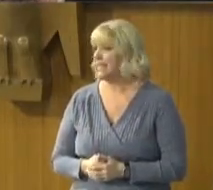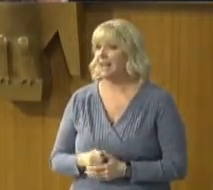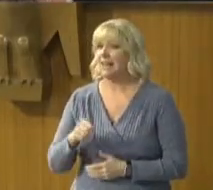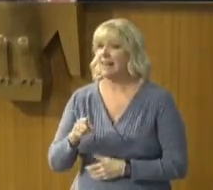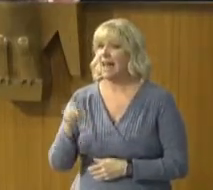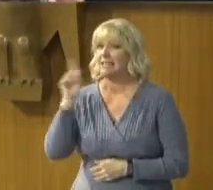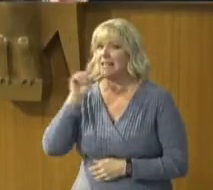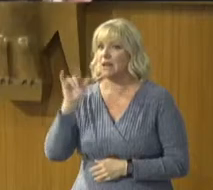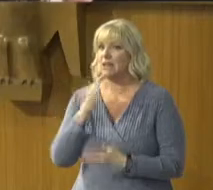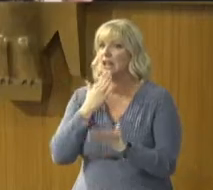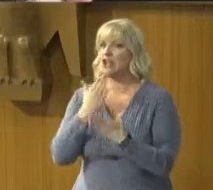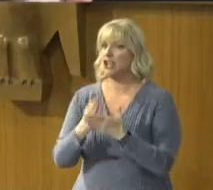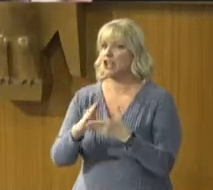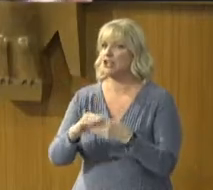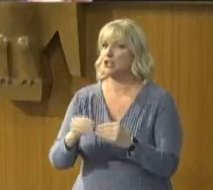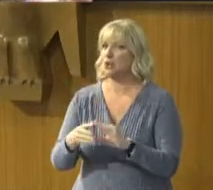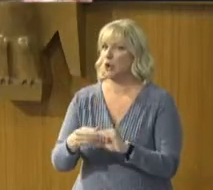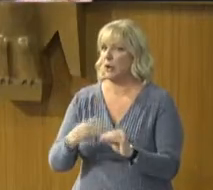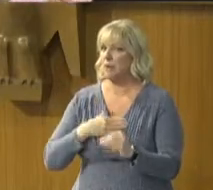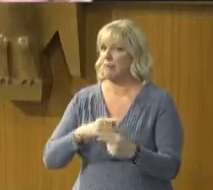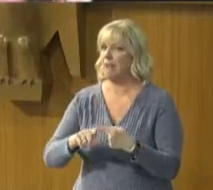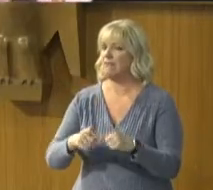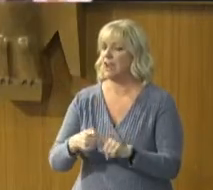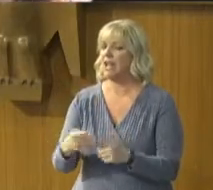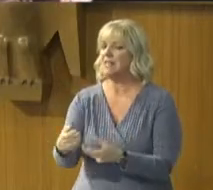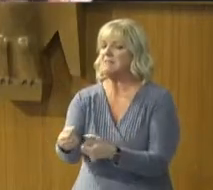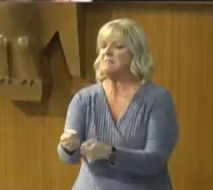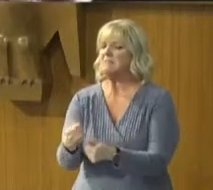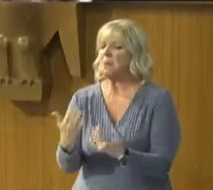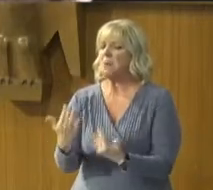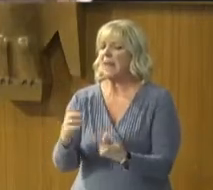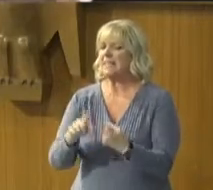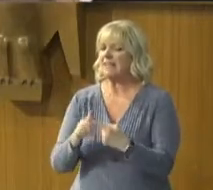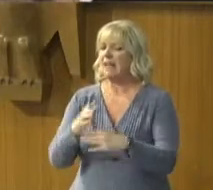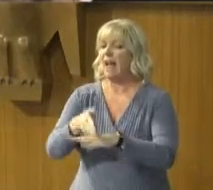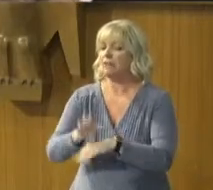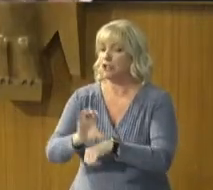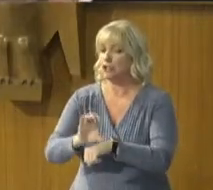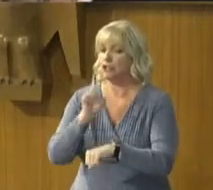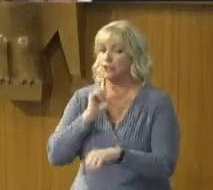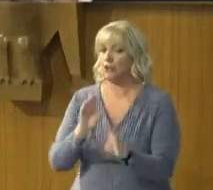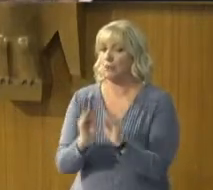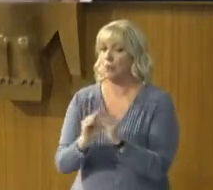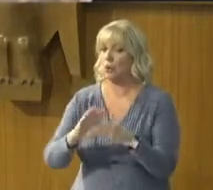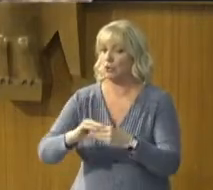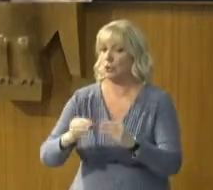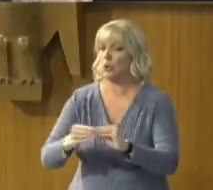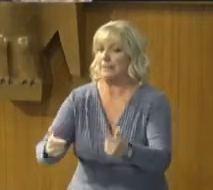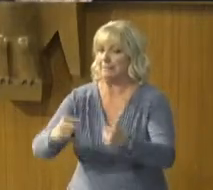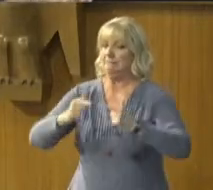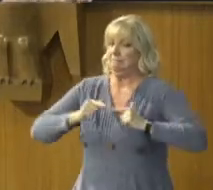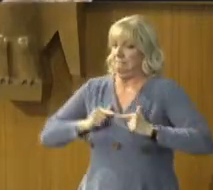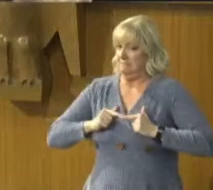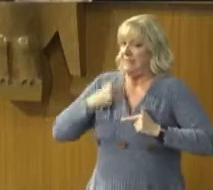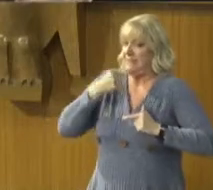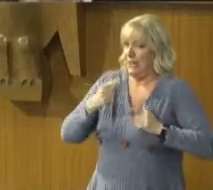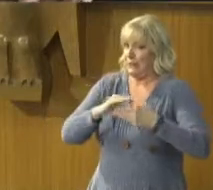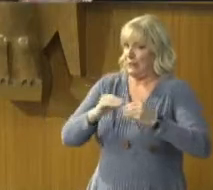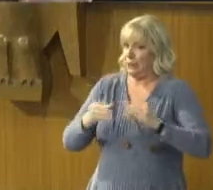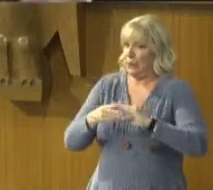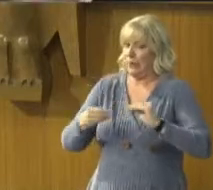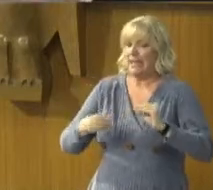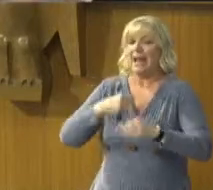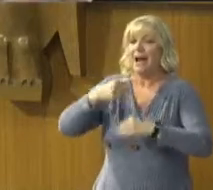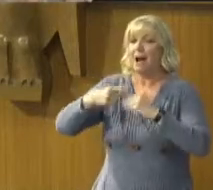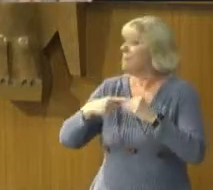This sounds like a really good story, my friends. We are going to wait till after church to tell some more stories, okay? I'm going to tell a story. I'm going to tell a story about